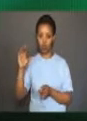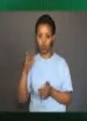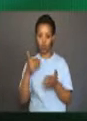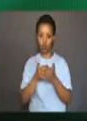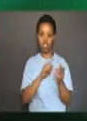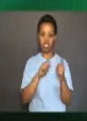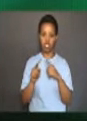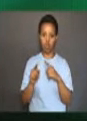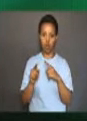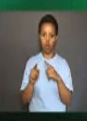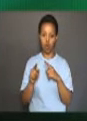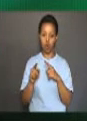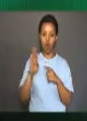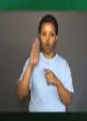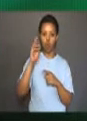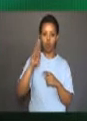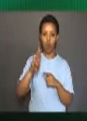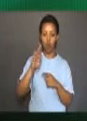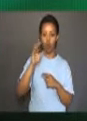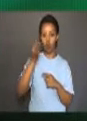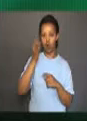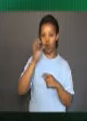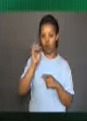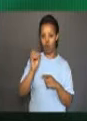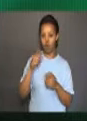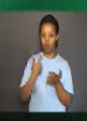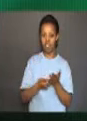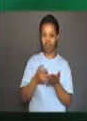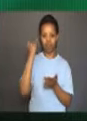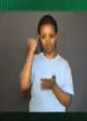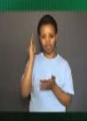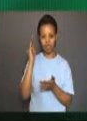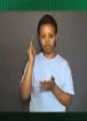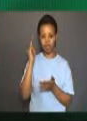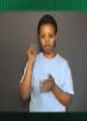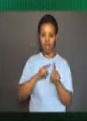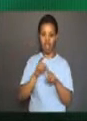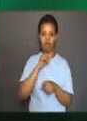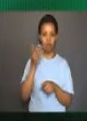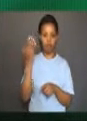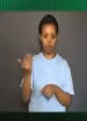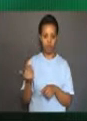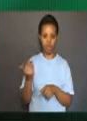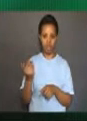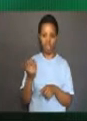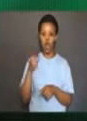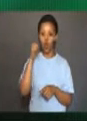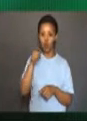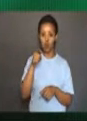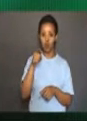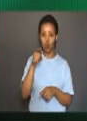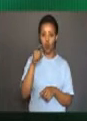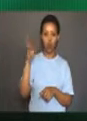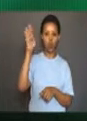man named George Buffon argued this idea. He thought that the earth